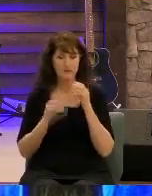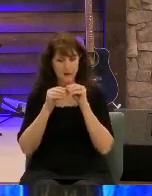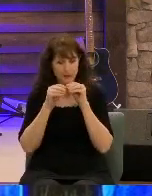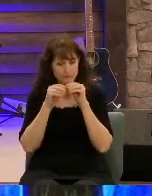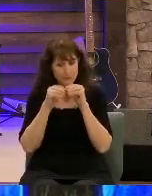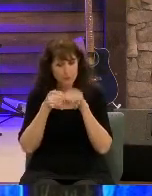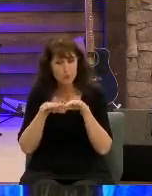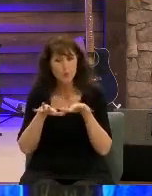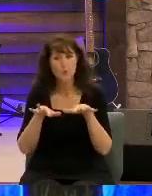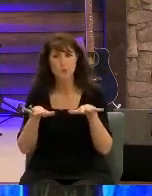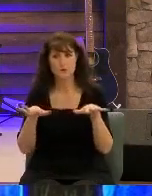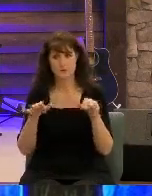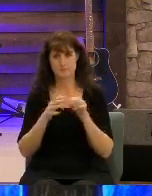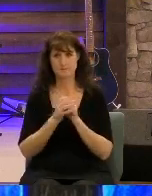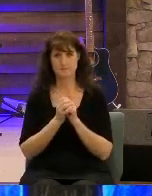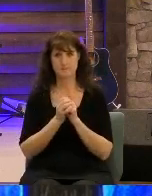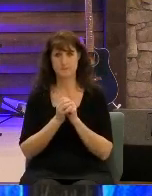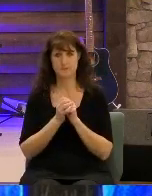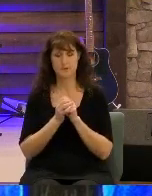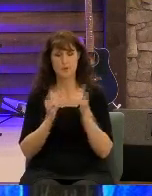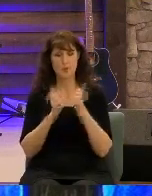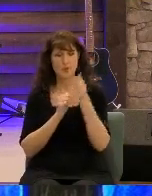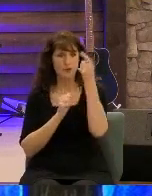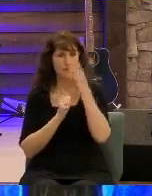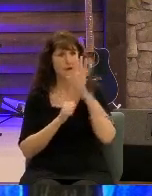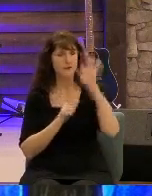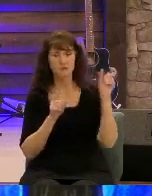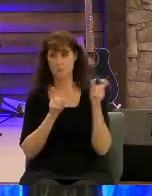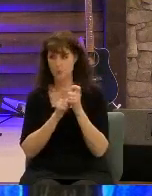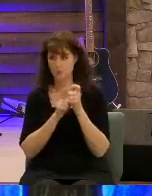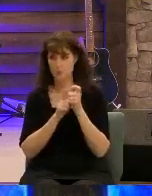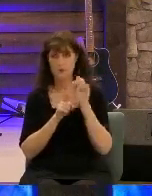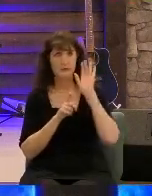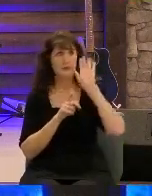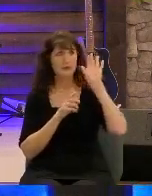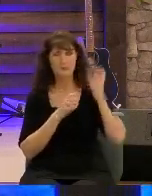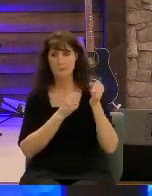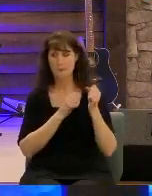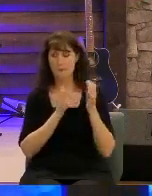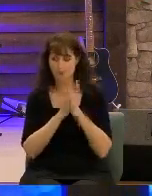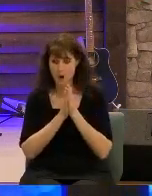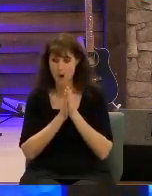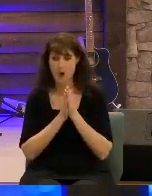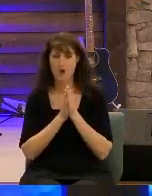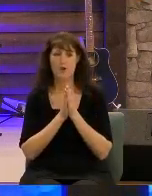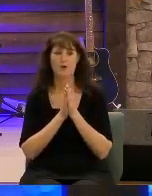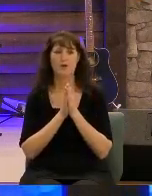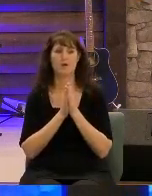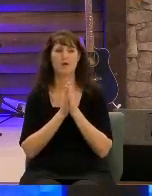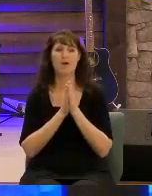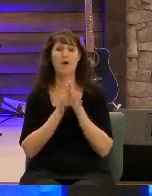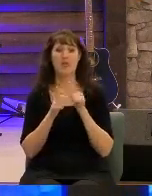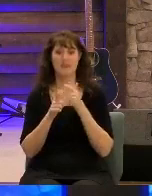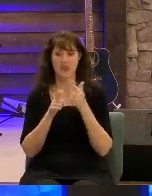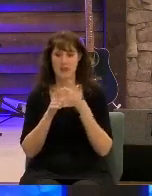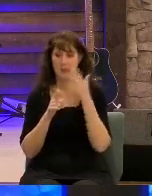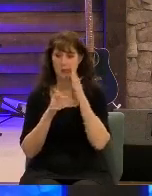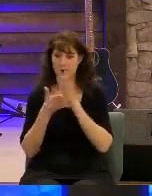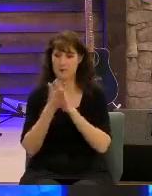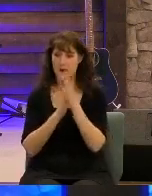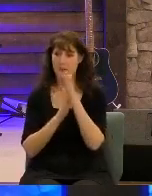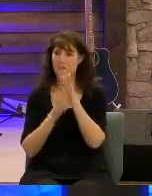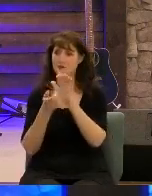infused, okay, with the Word of God, yes, with prayer, and that on the other side there would be change. Yes. All